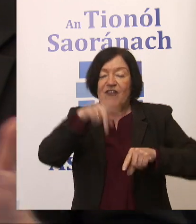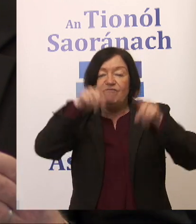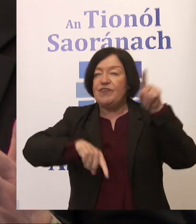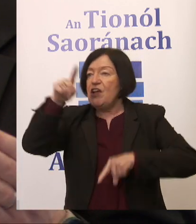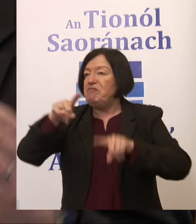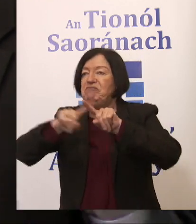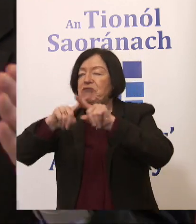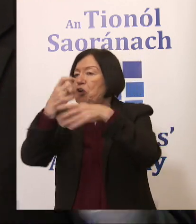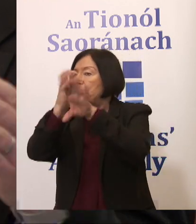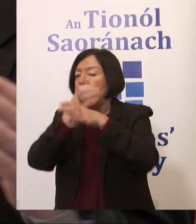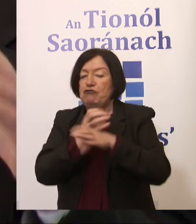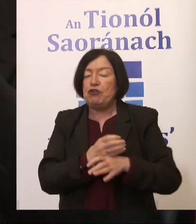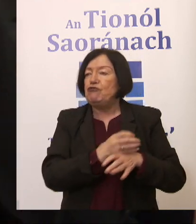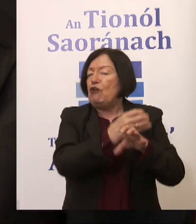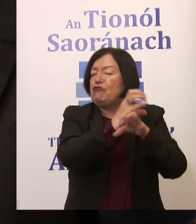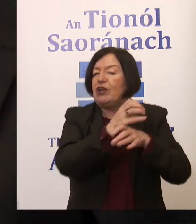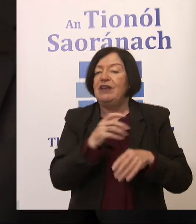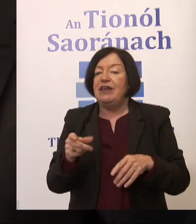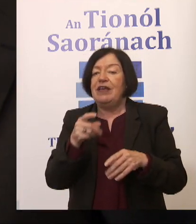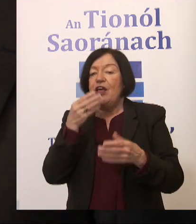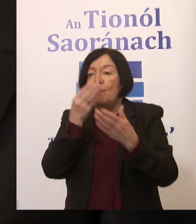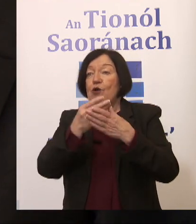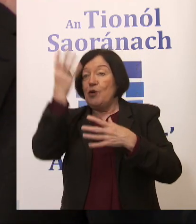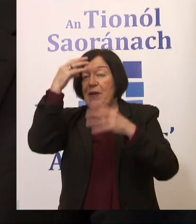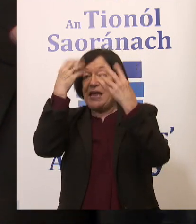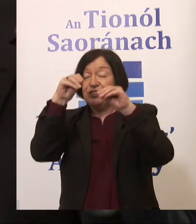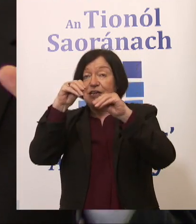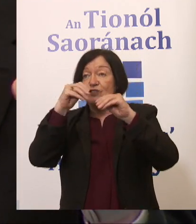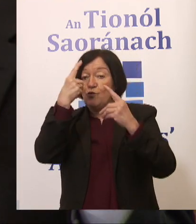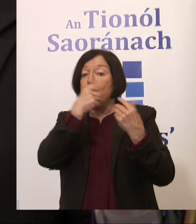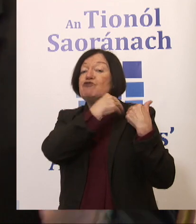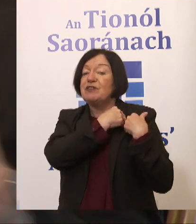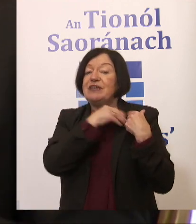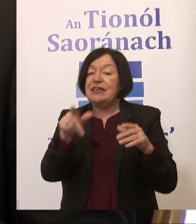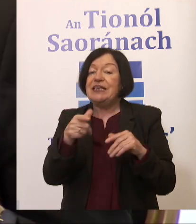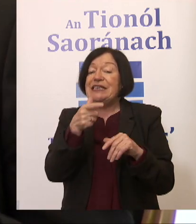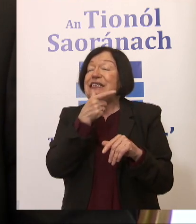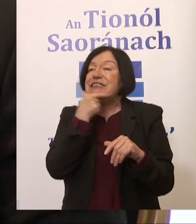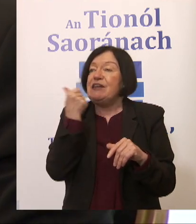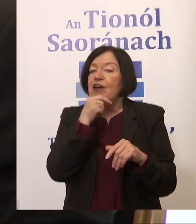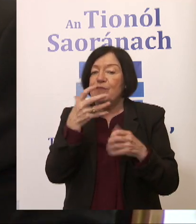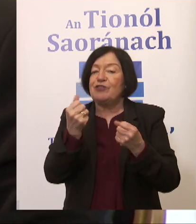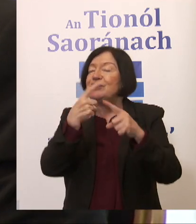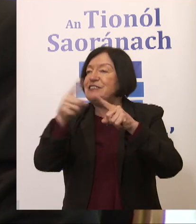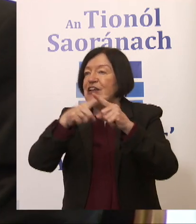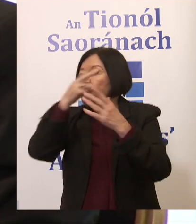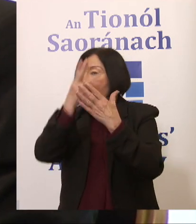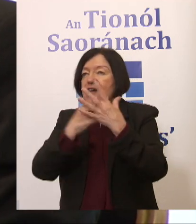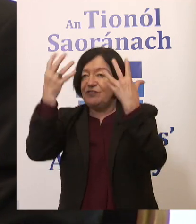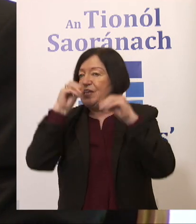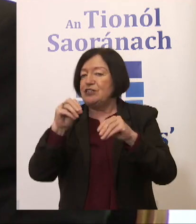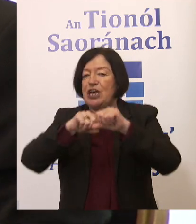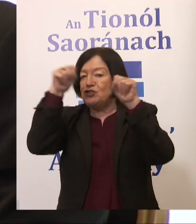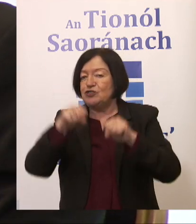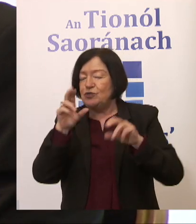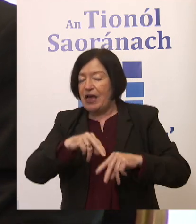country to country. It's again, sort of putting up education as one responsibility is a bit simplistic, because actually there are different dimensions of the education system that